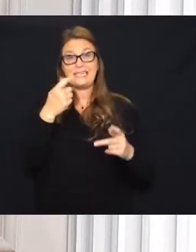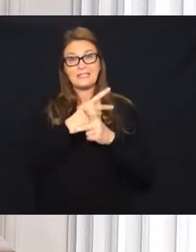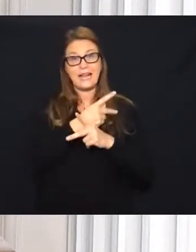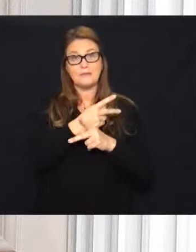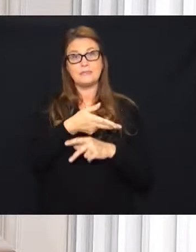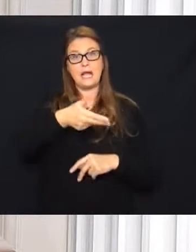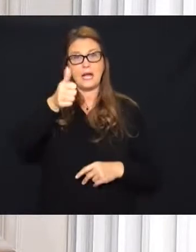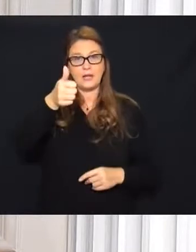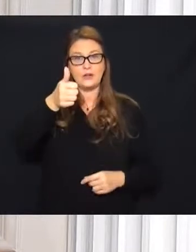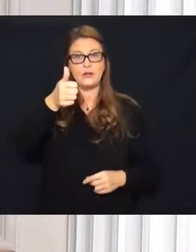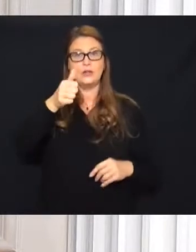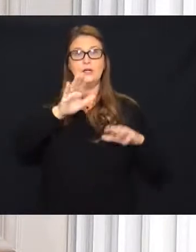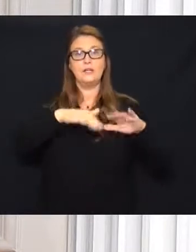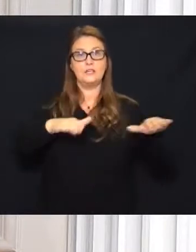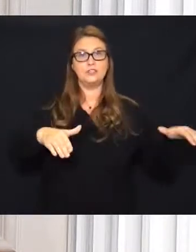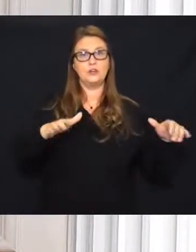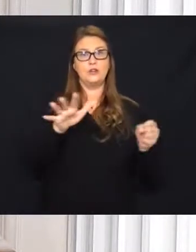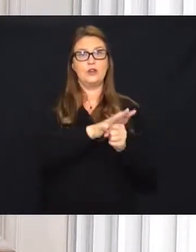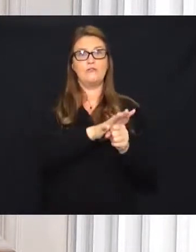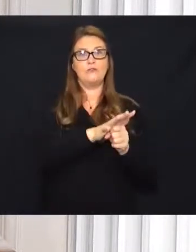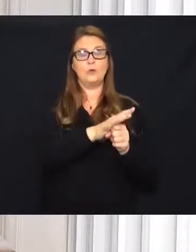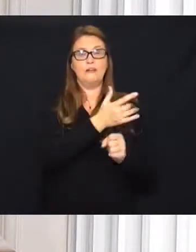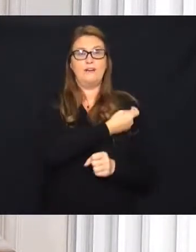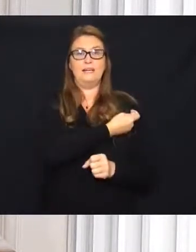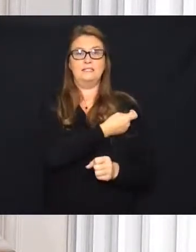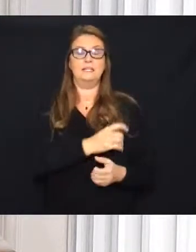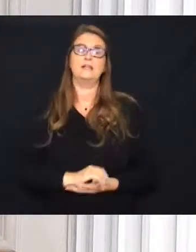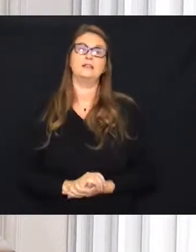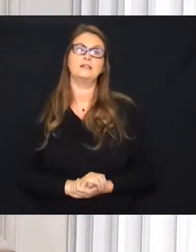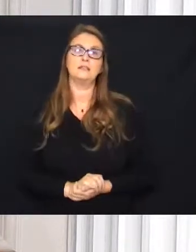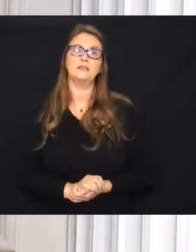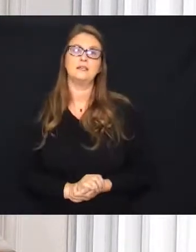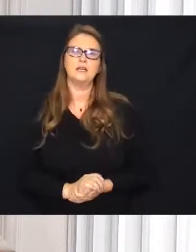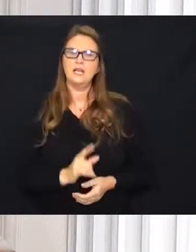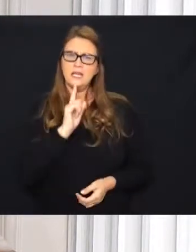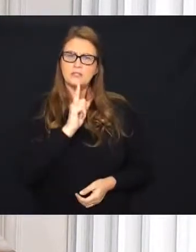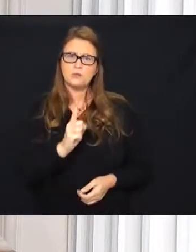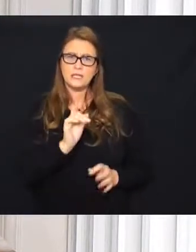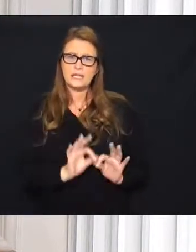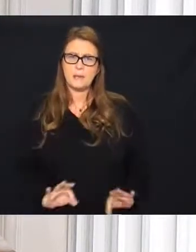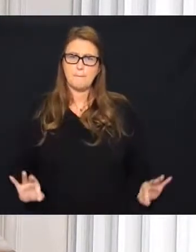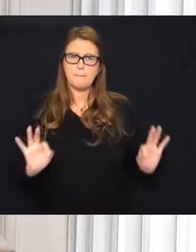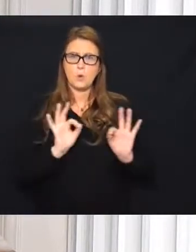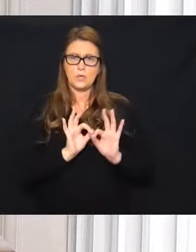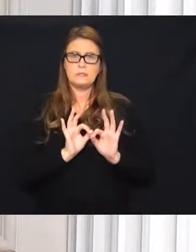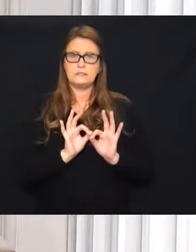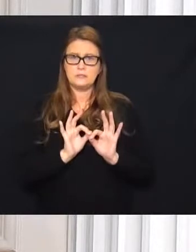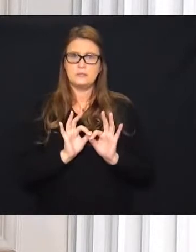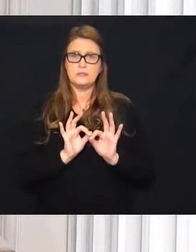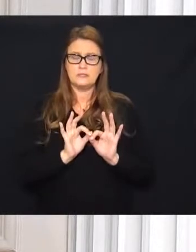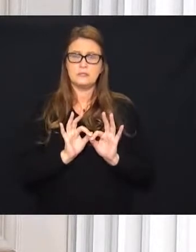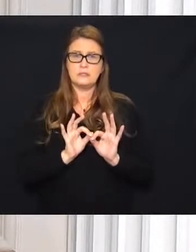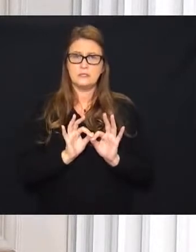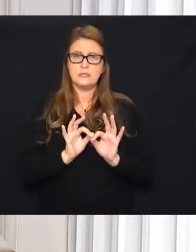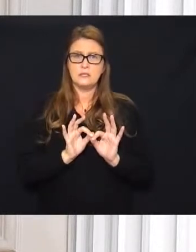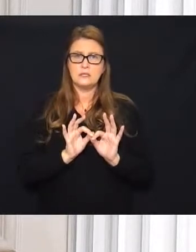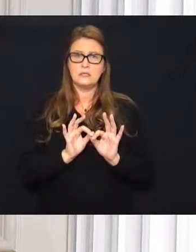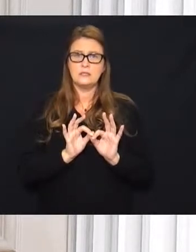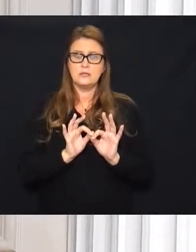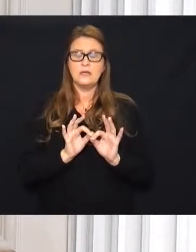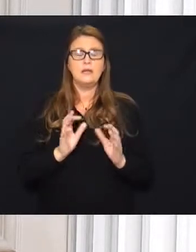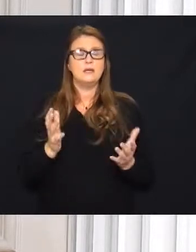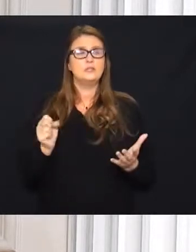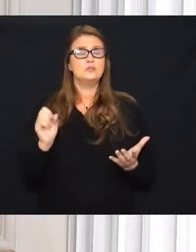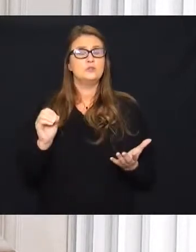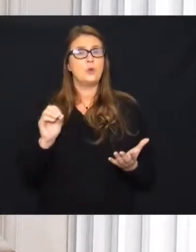in children that are fully vaccinated. So it's really important that we get to the vaccinations. In West Virginia, we are starting